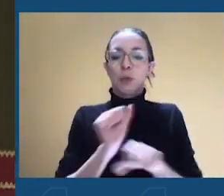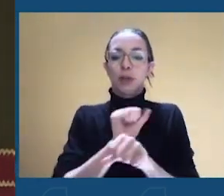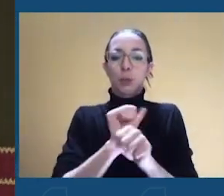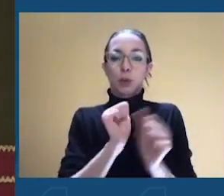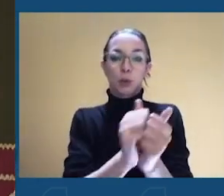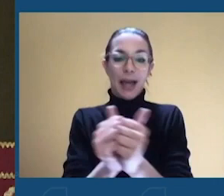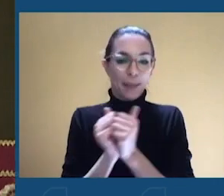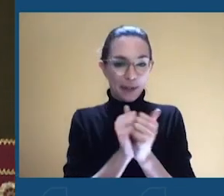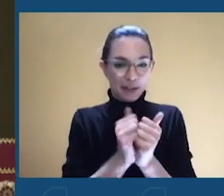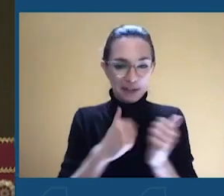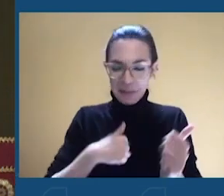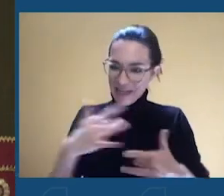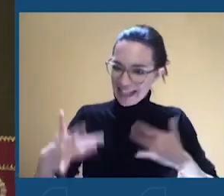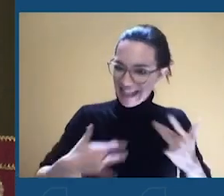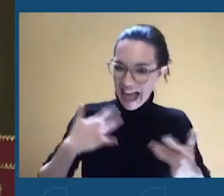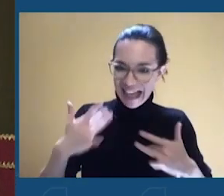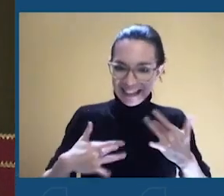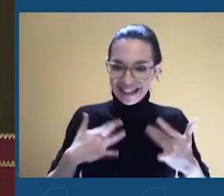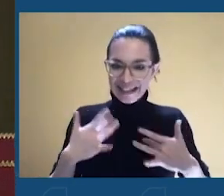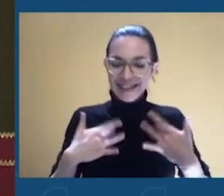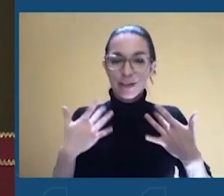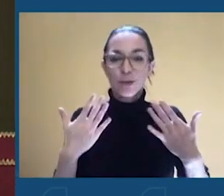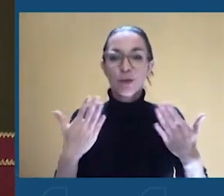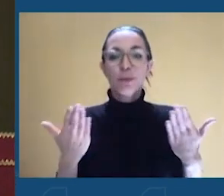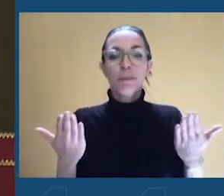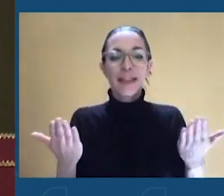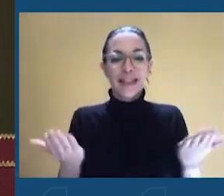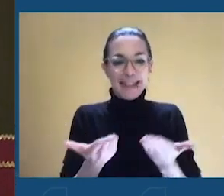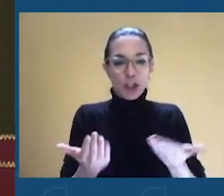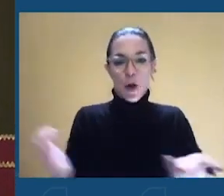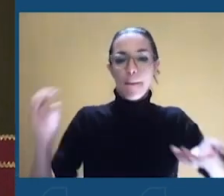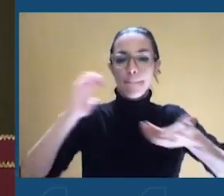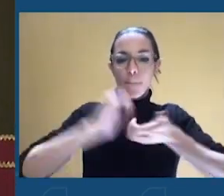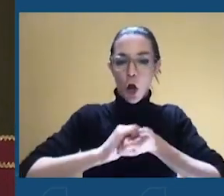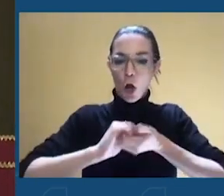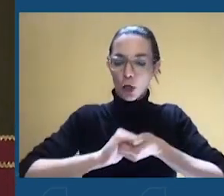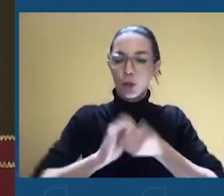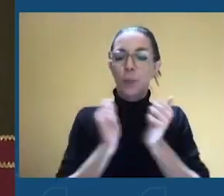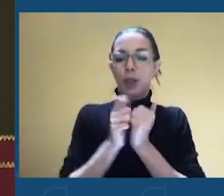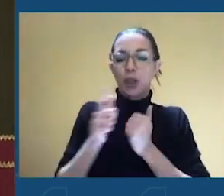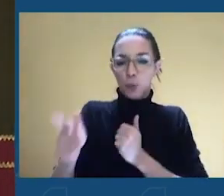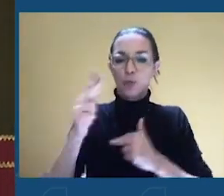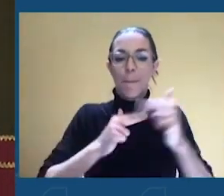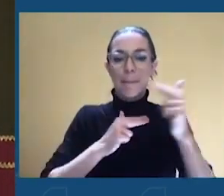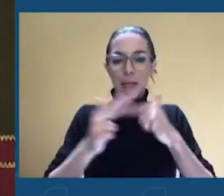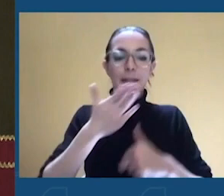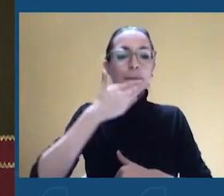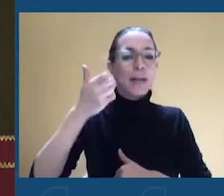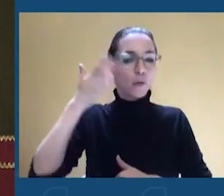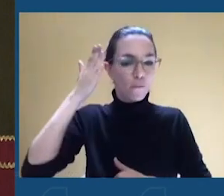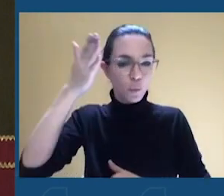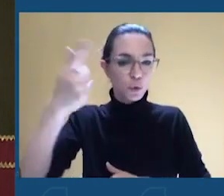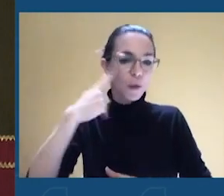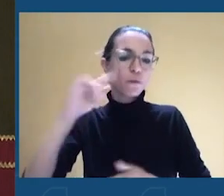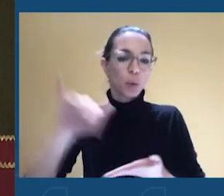excited to be a partner with you and build a better future for New York.